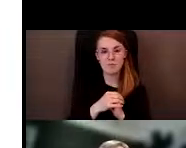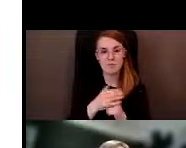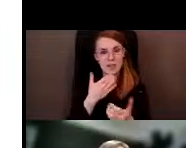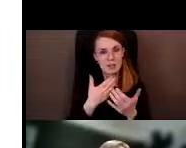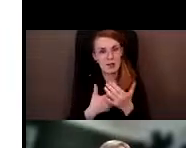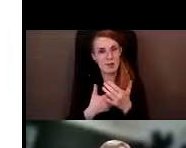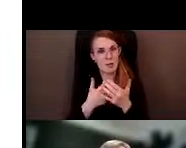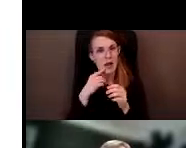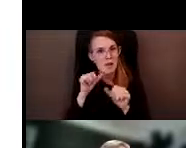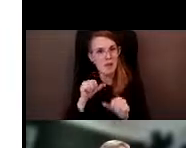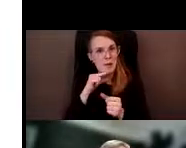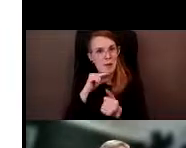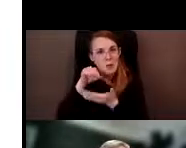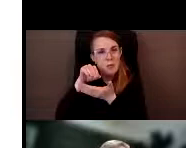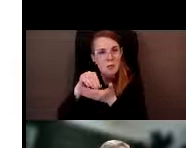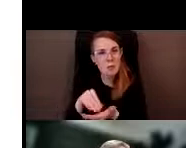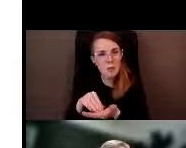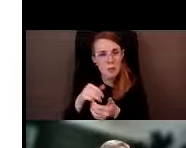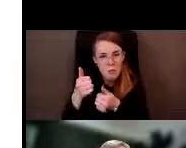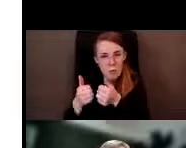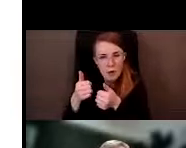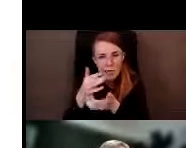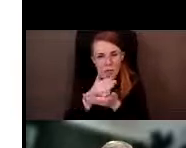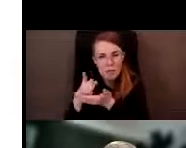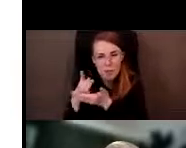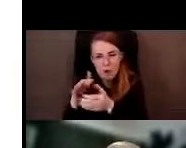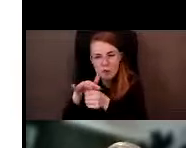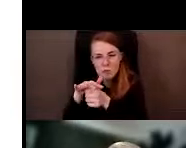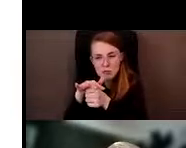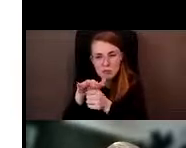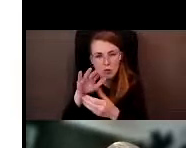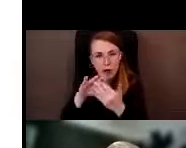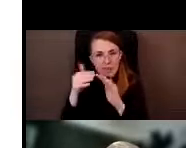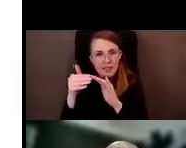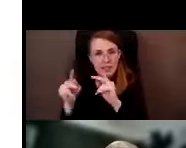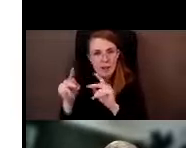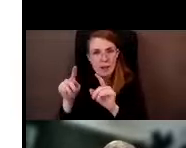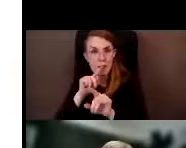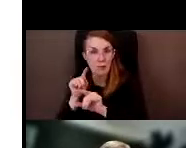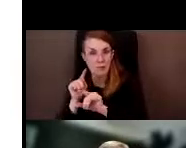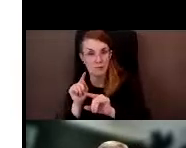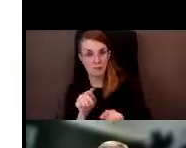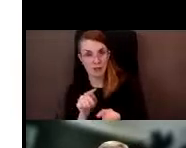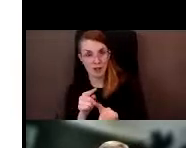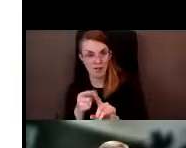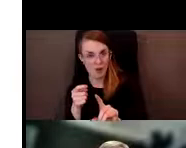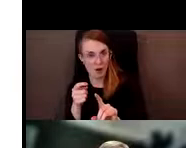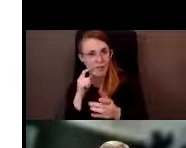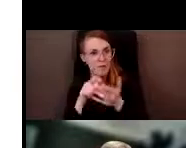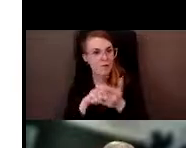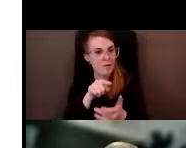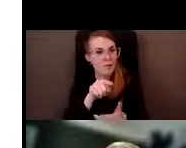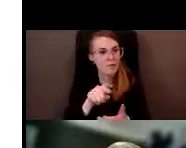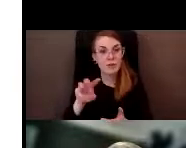keep track of what portions of the city people are responding from. As you can see, we have a Wordle at work